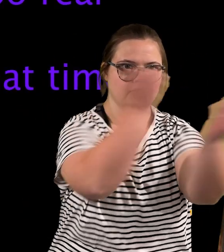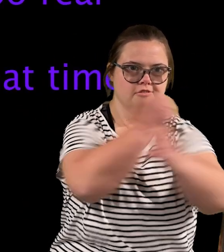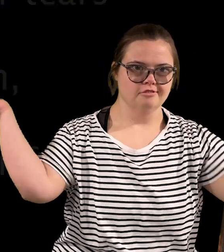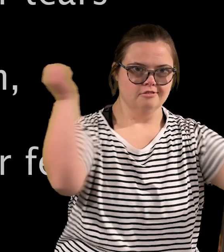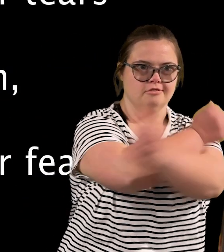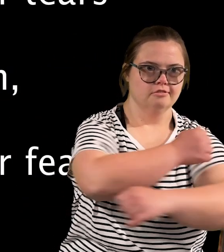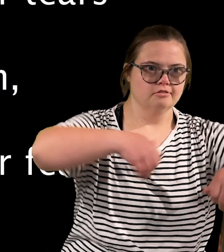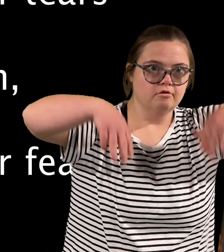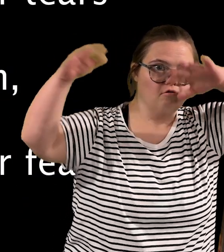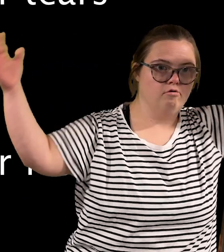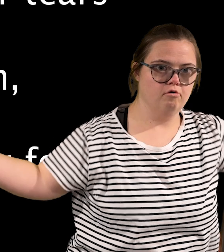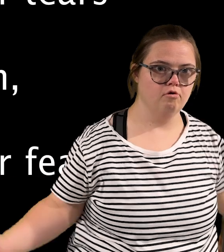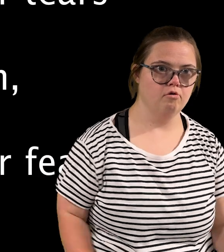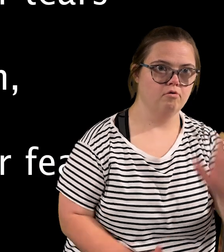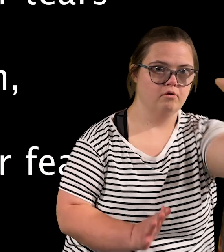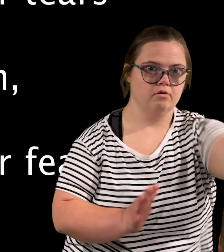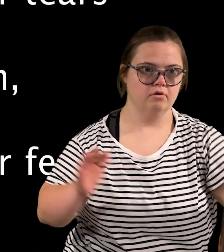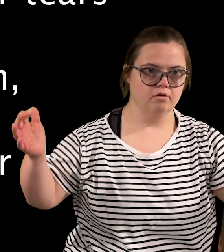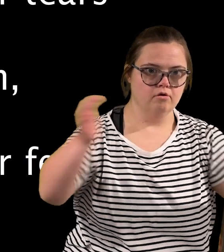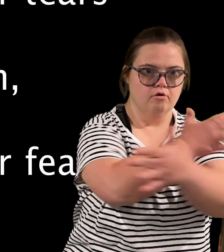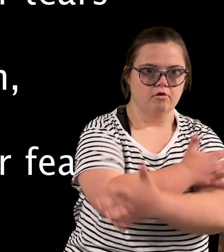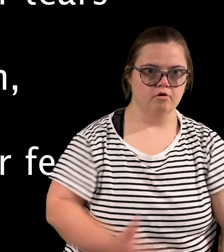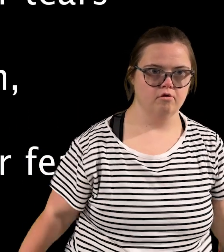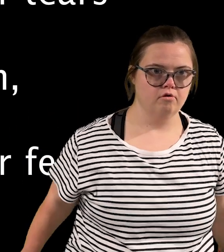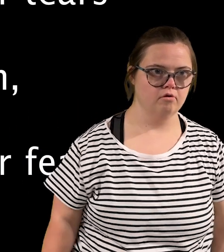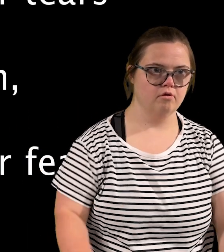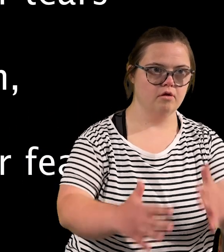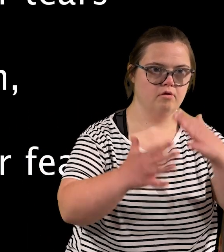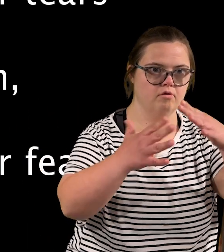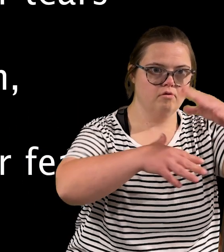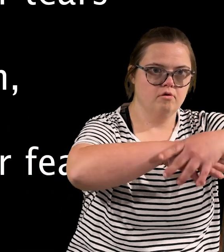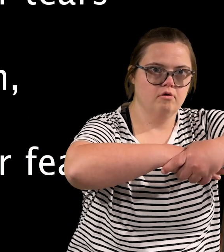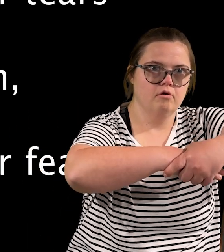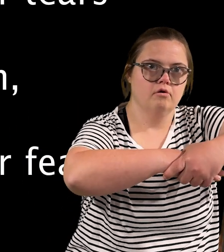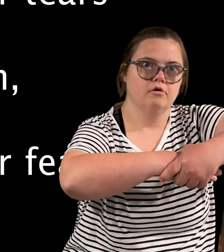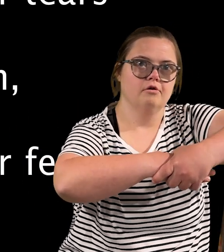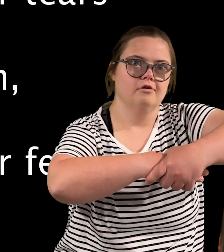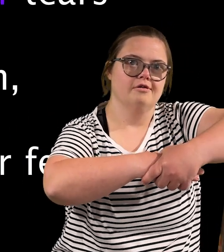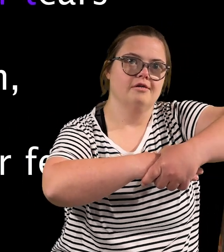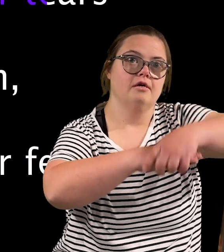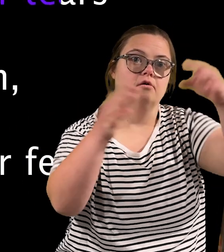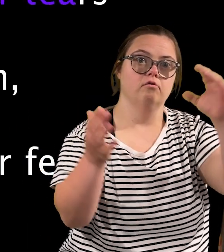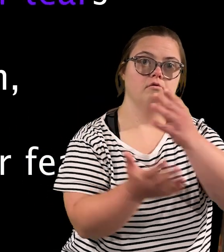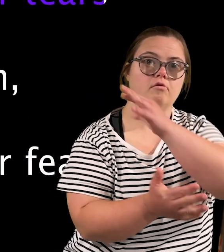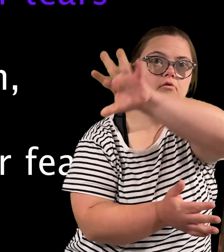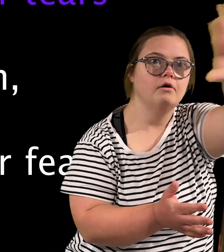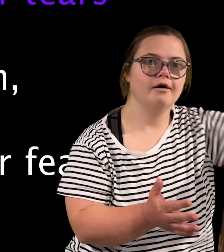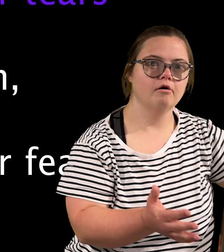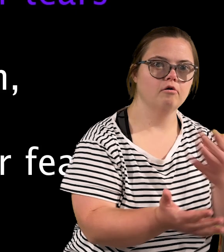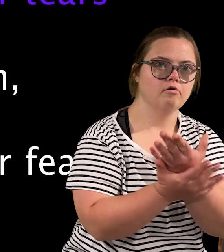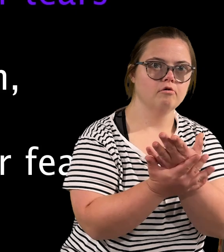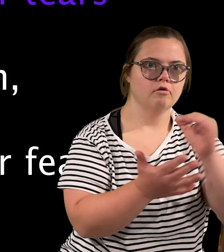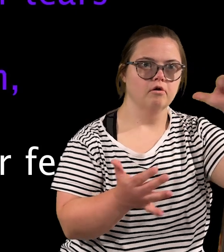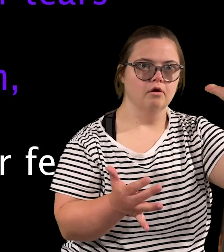erase. And you cried, I'd wipe away all of your tears.